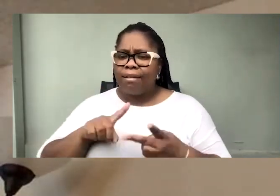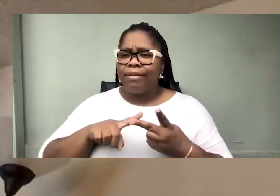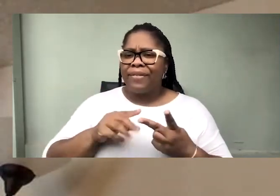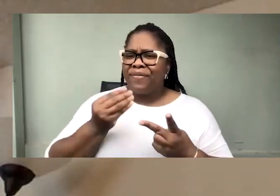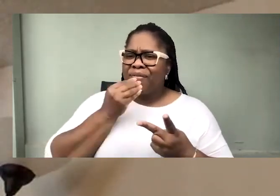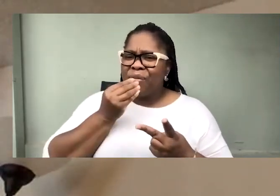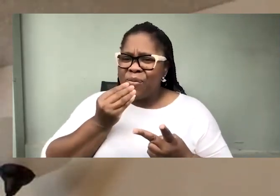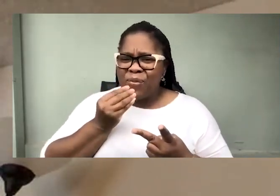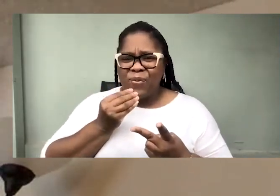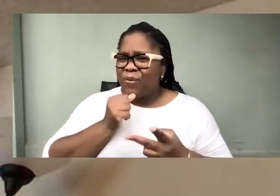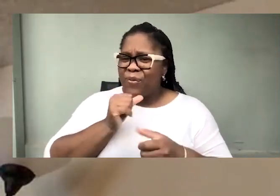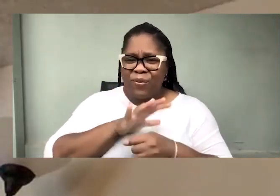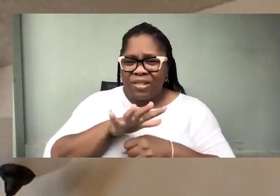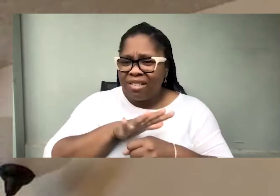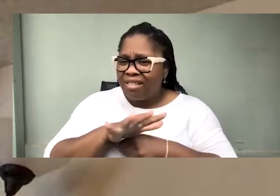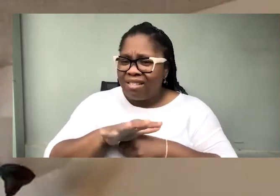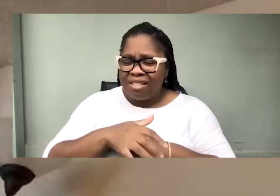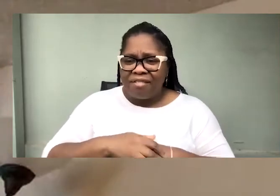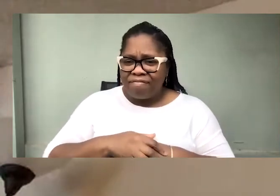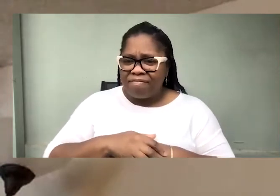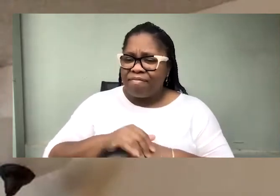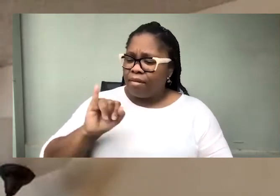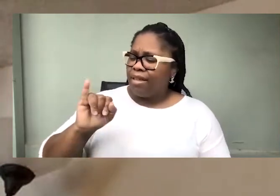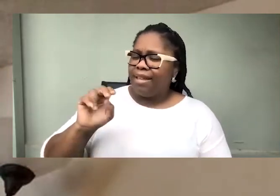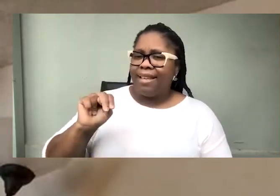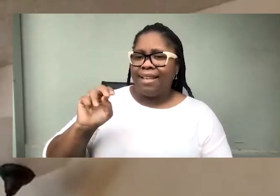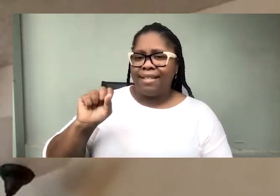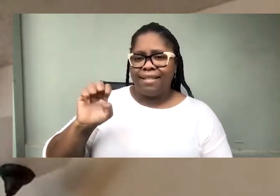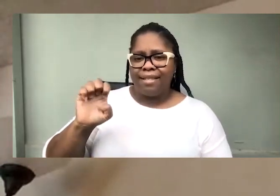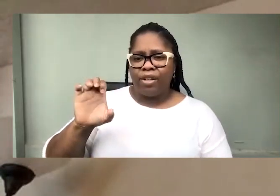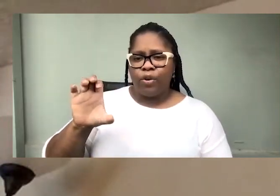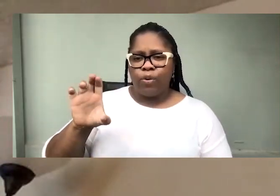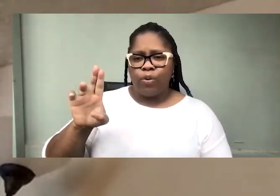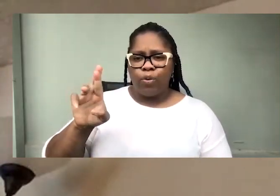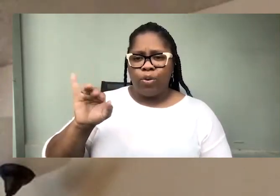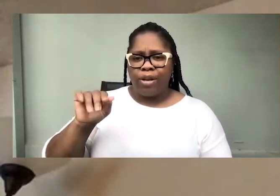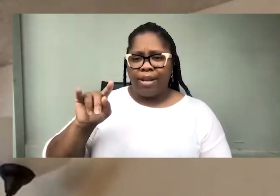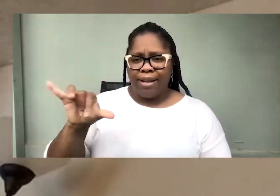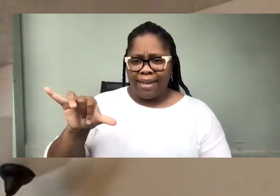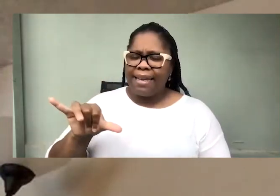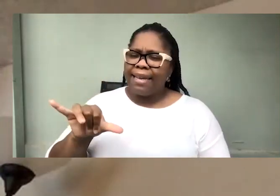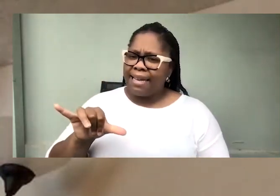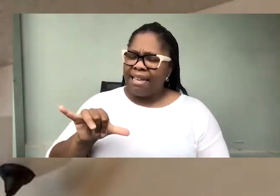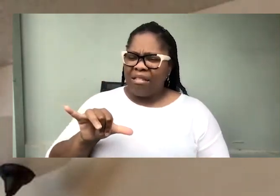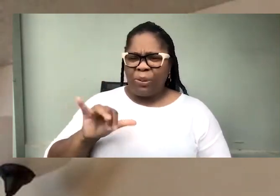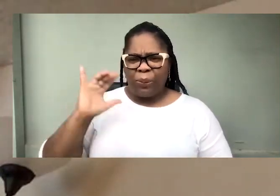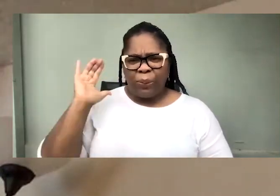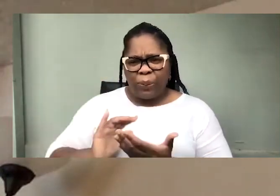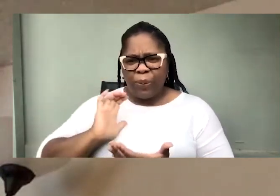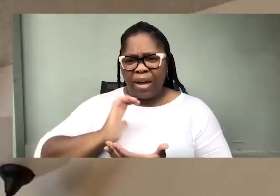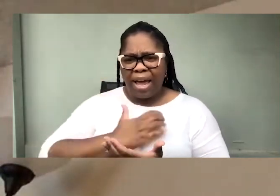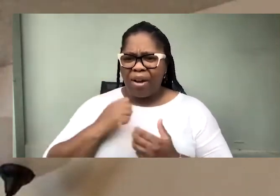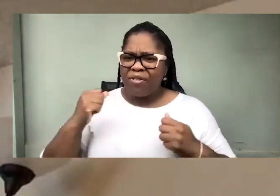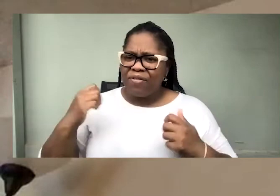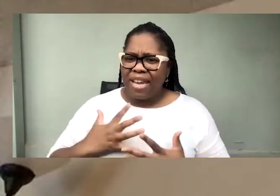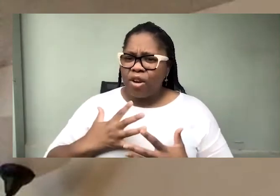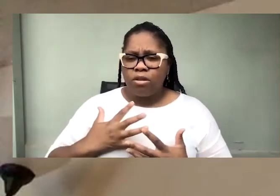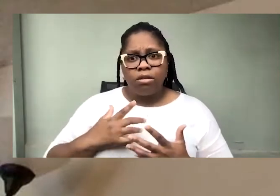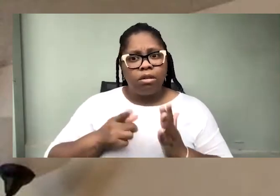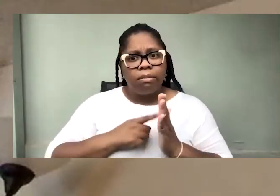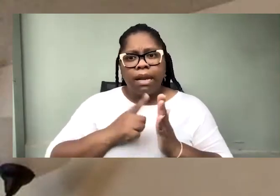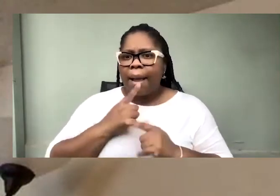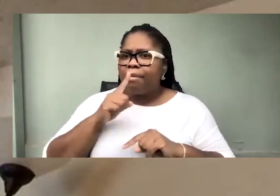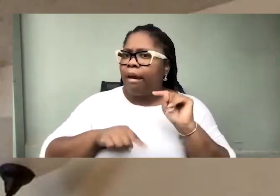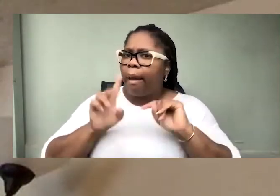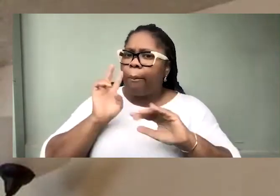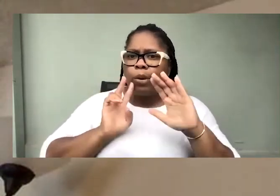and to kind of ease the fear that most retirees have about outliving their money. Because it's unpredictable. Since we don't